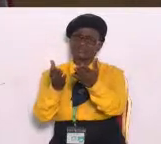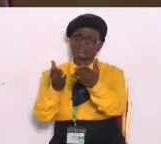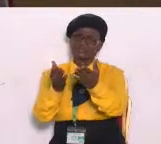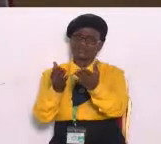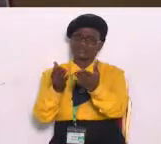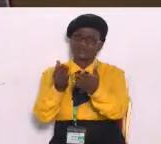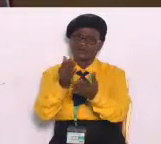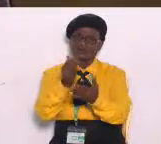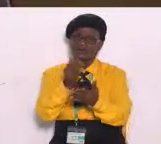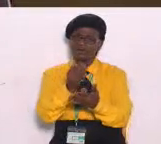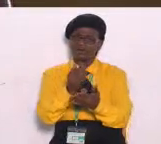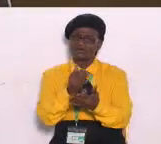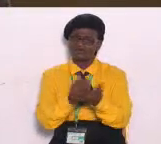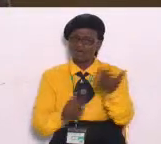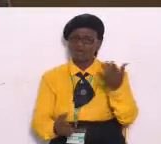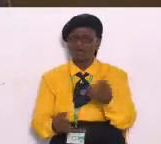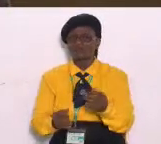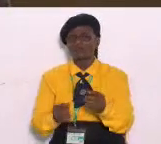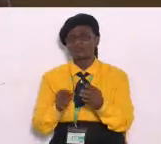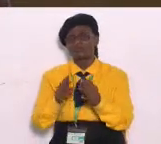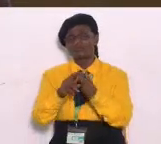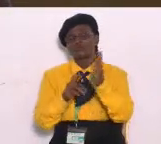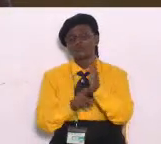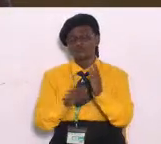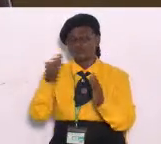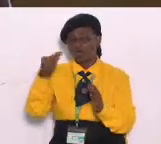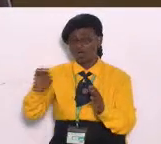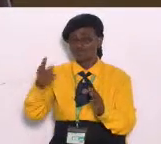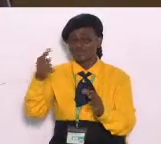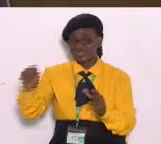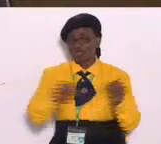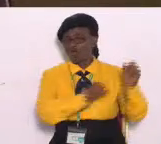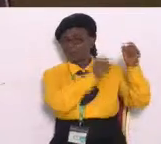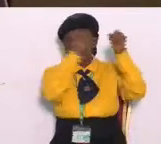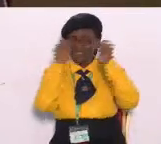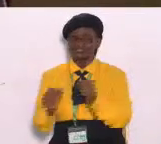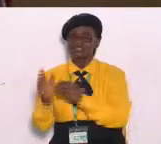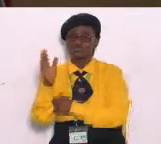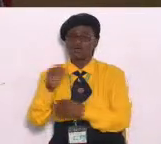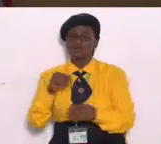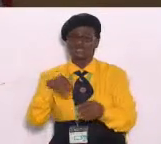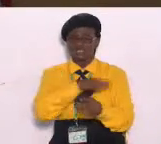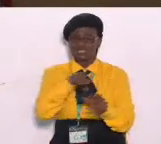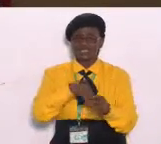certain rules of the Almighty God, including